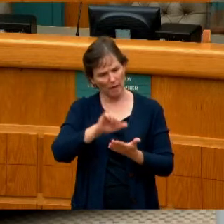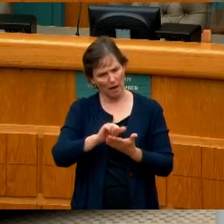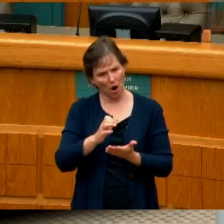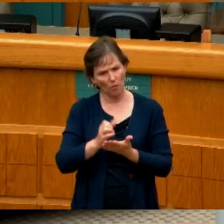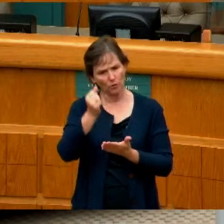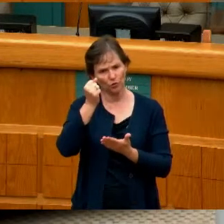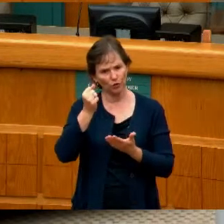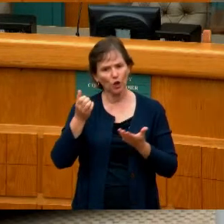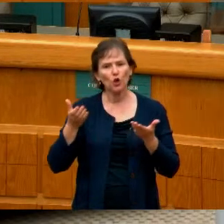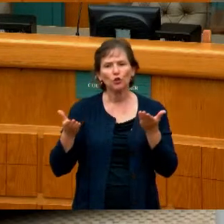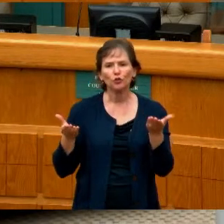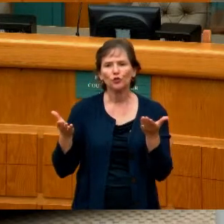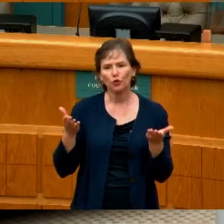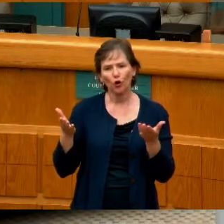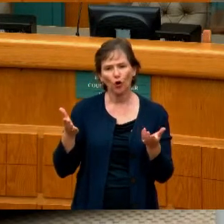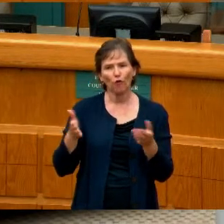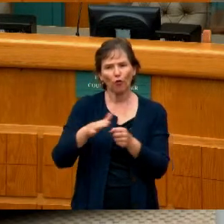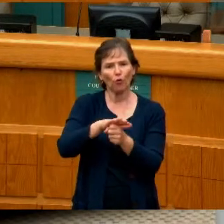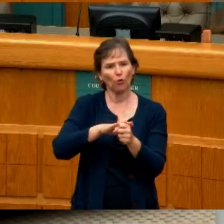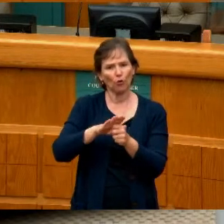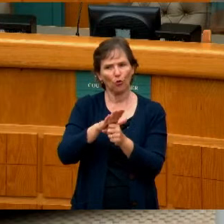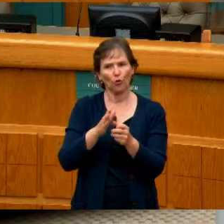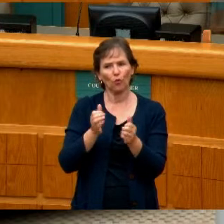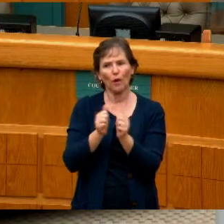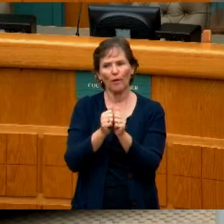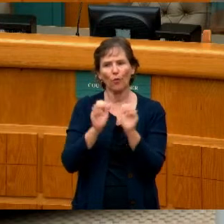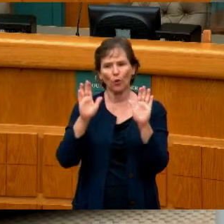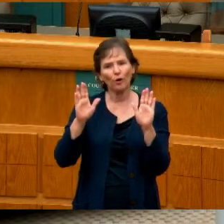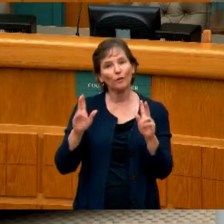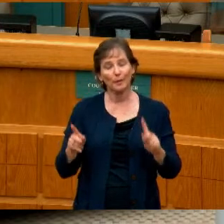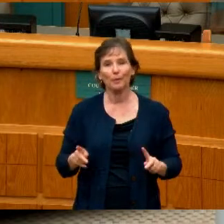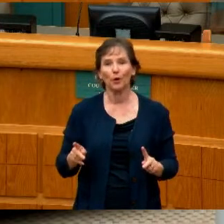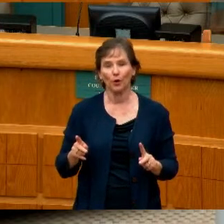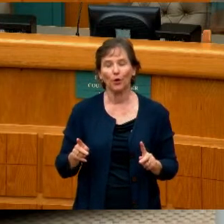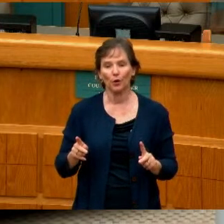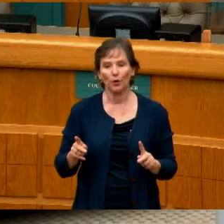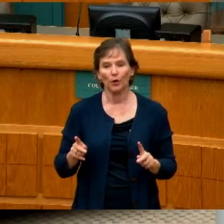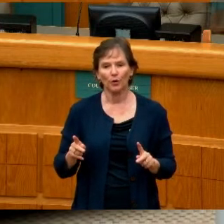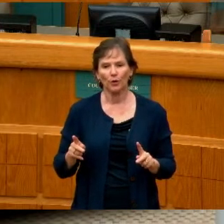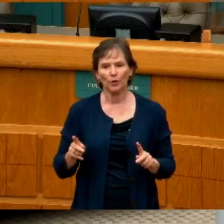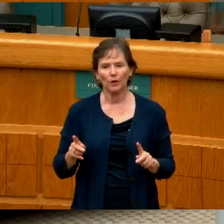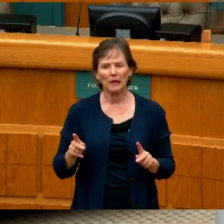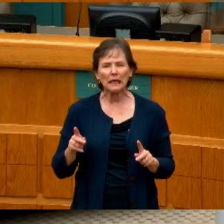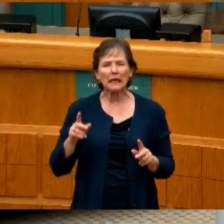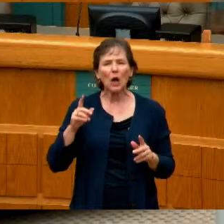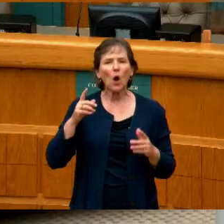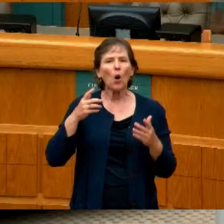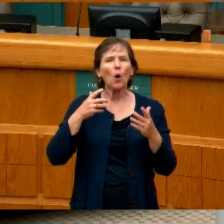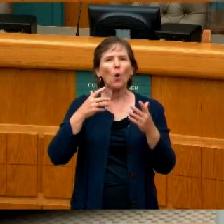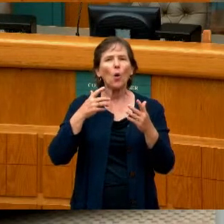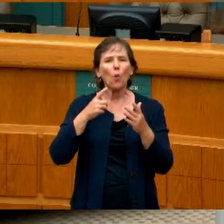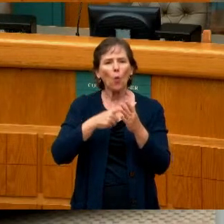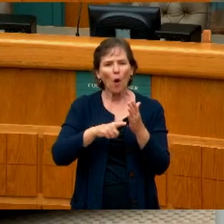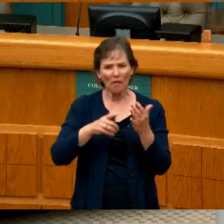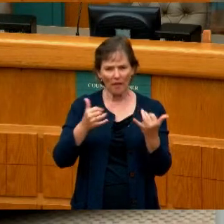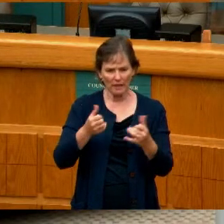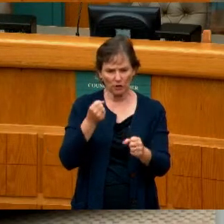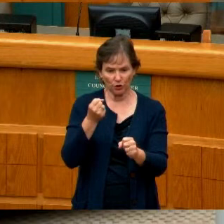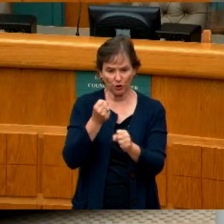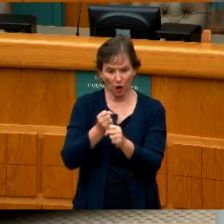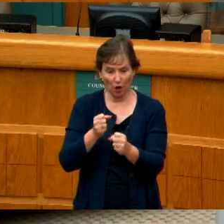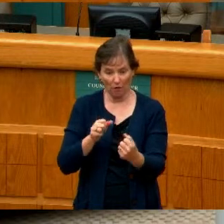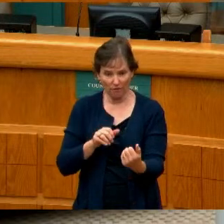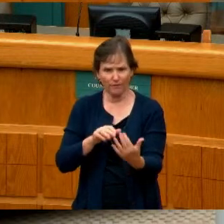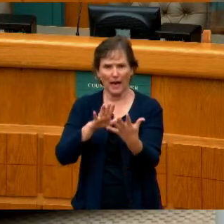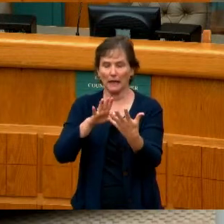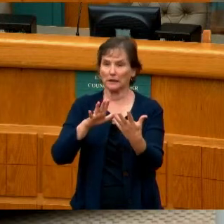them, and serving you, which is this great community of ours, is really something to be thankful for. I